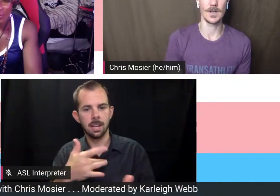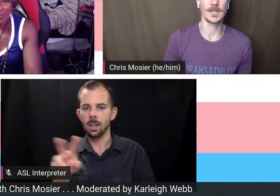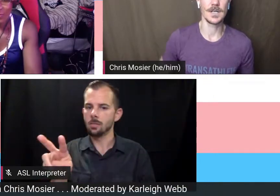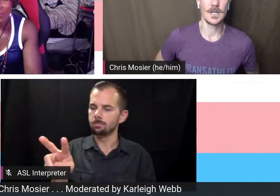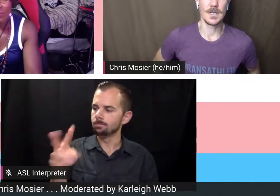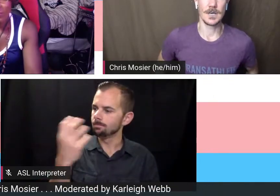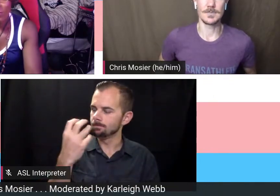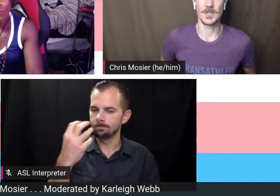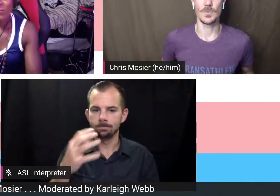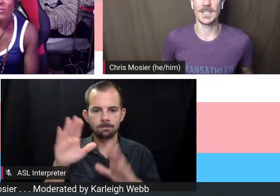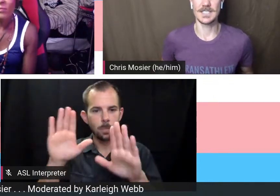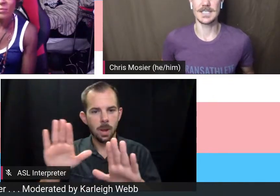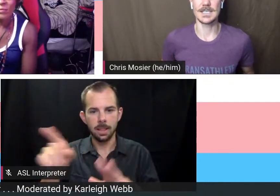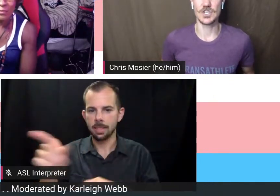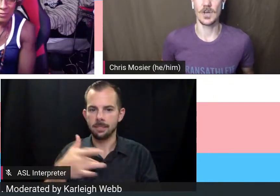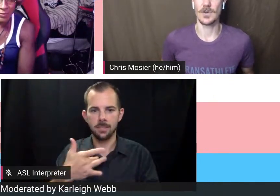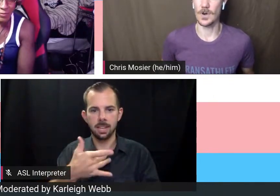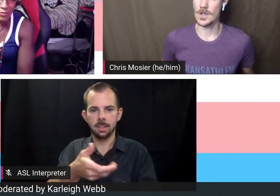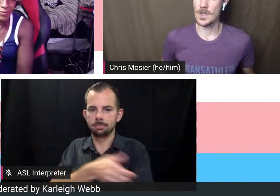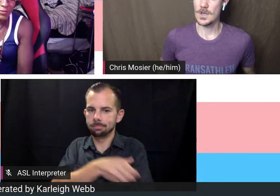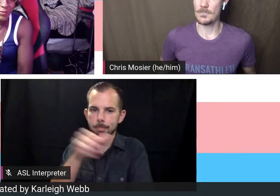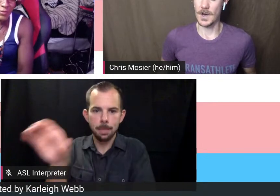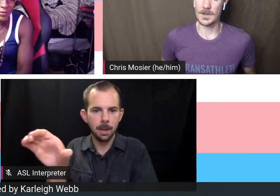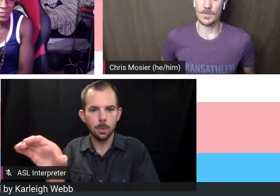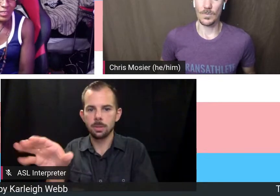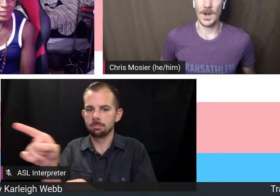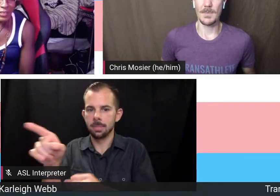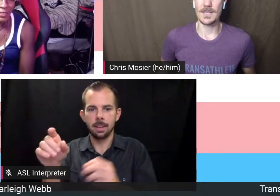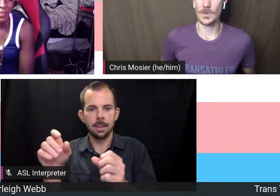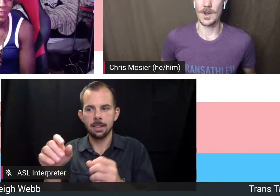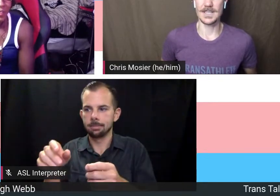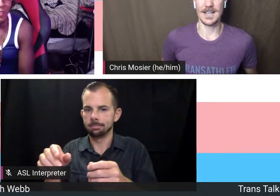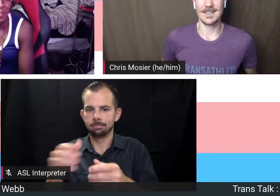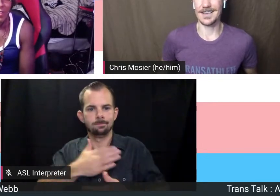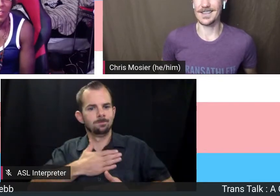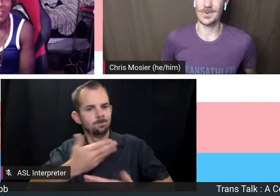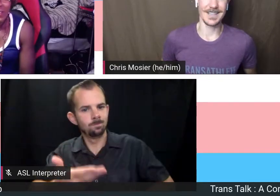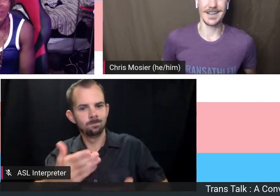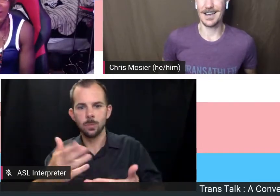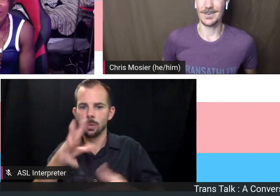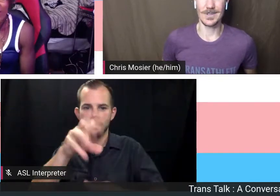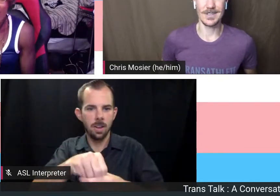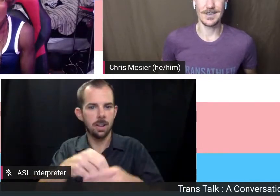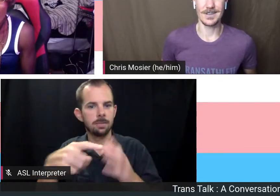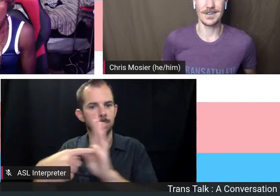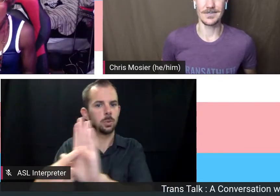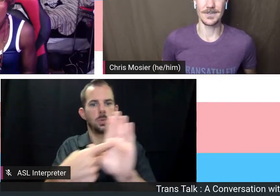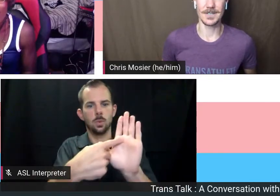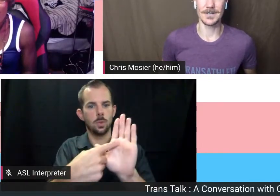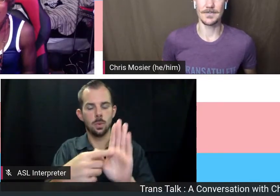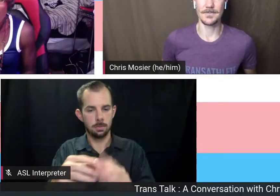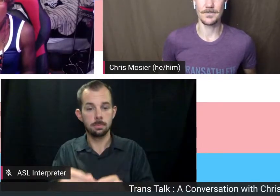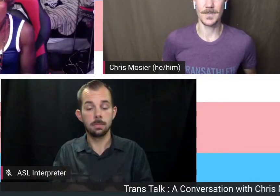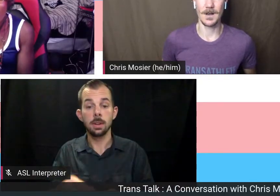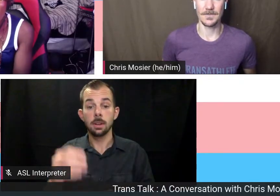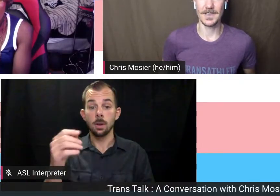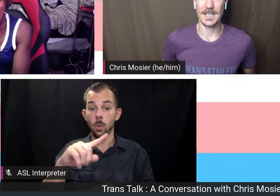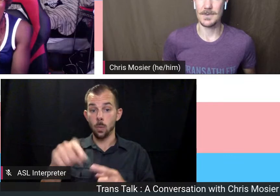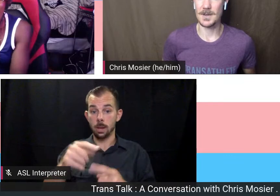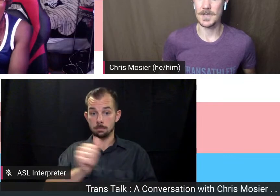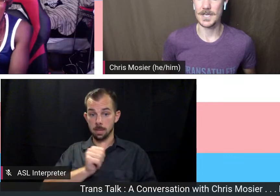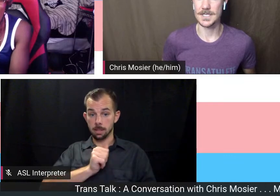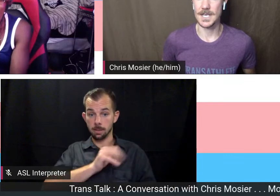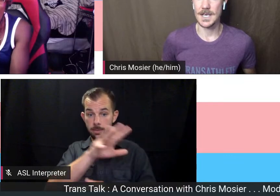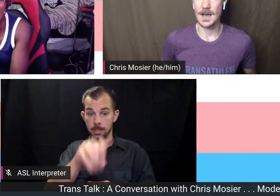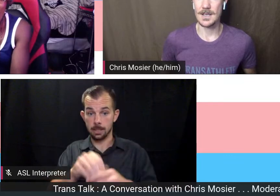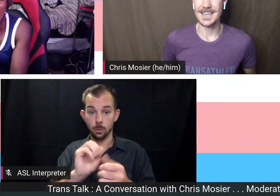seen, right? So that we can see each other. But when I'm in the race, I think I go in and out of thinking